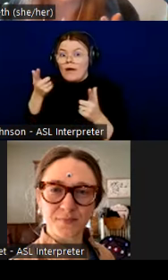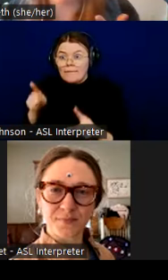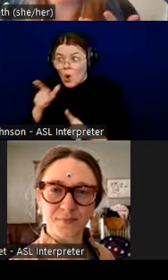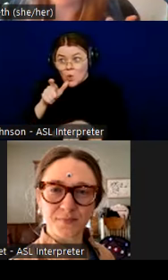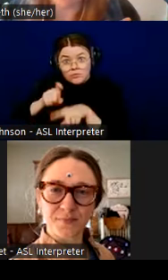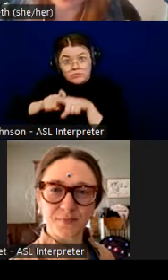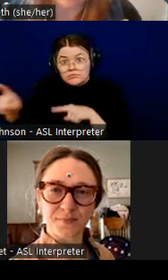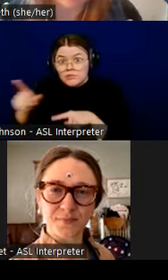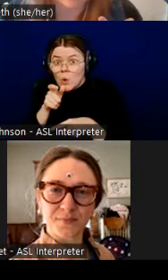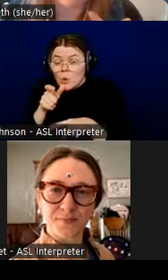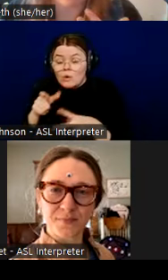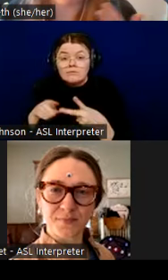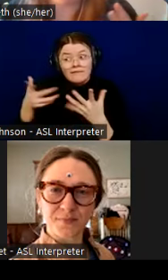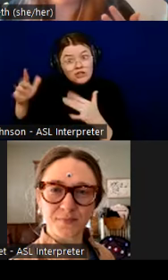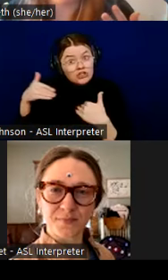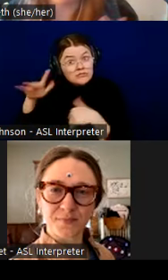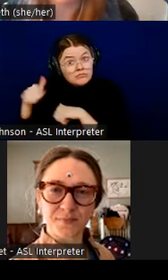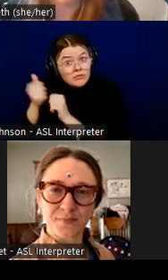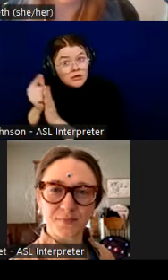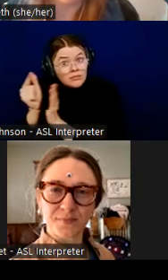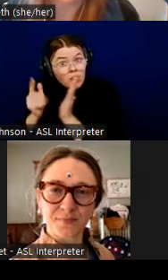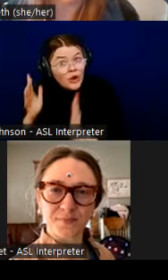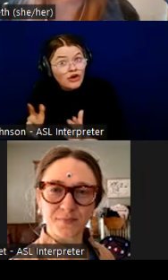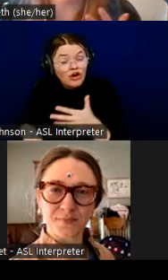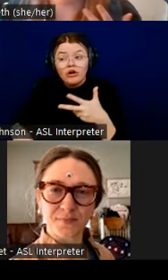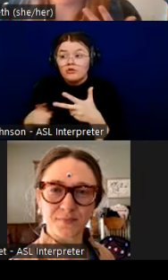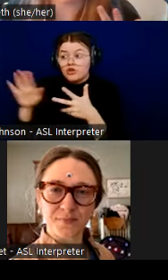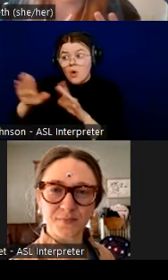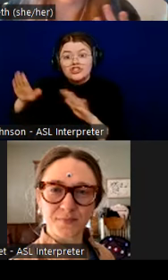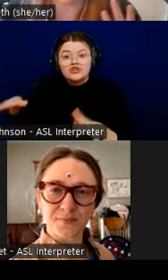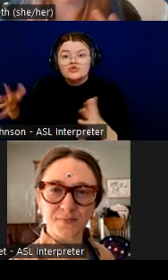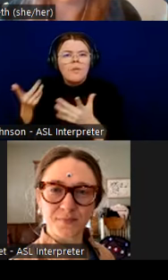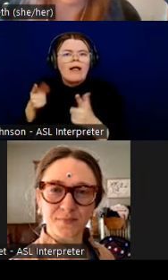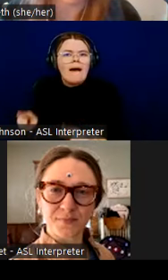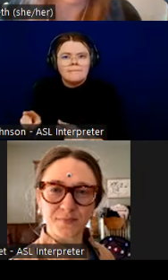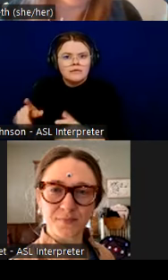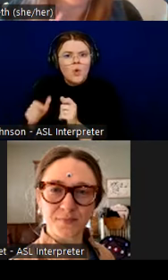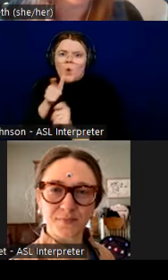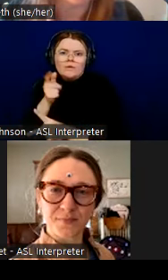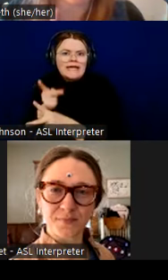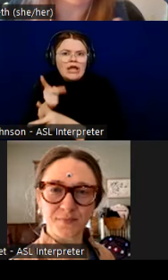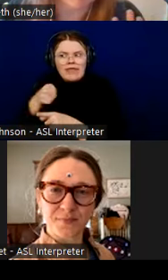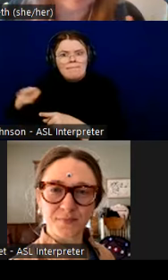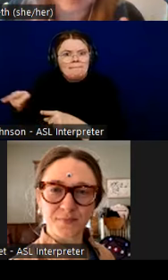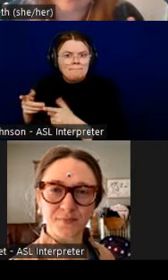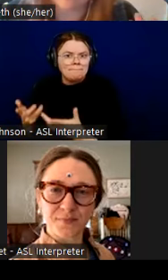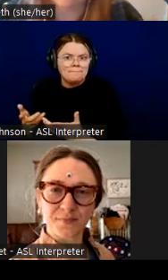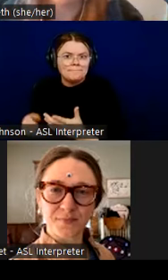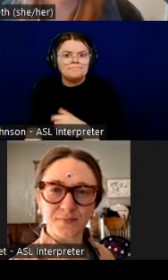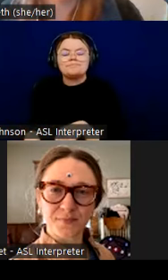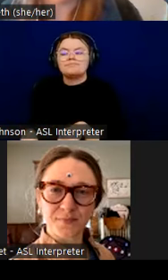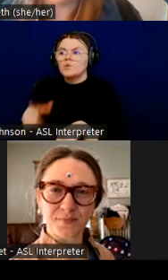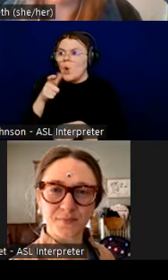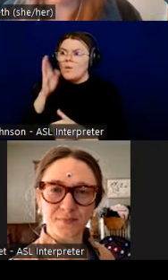already? What's the plan for childcare if they're arrested? Who can talk to their boss and say that you're going to miss some